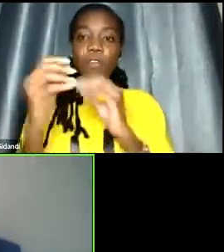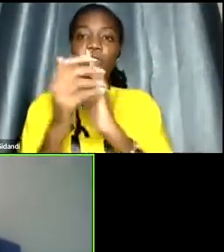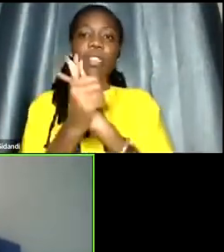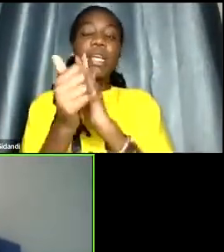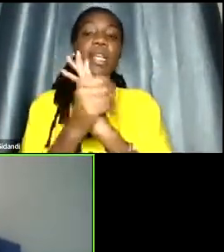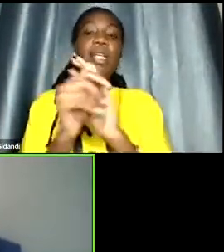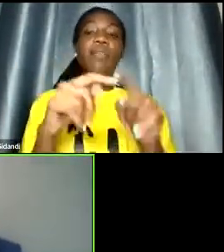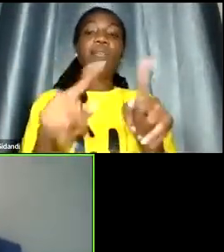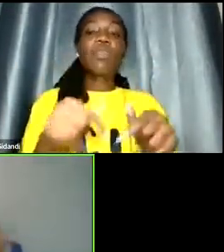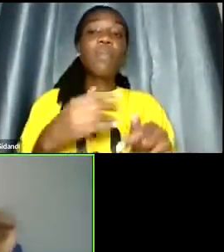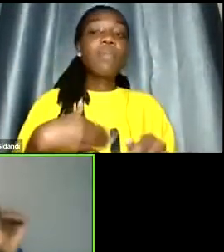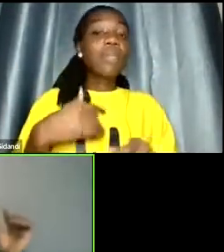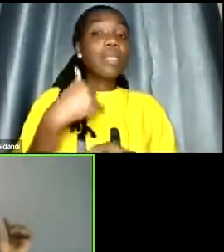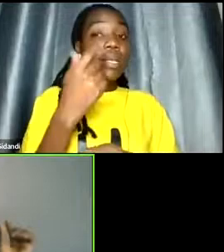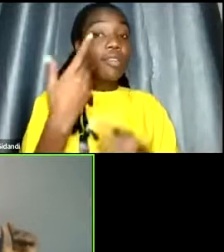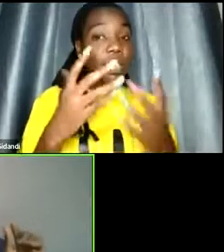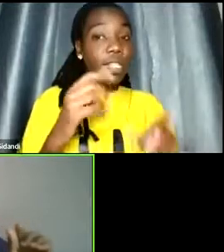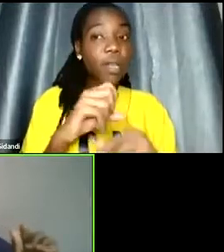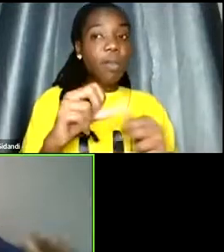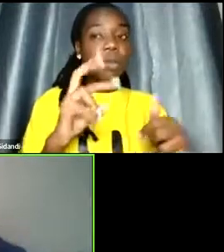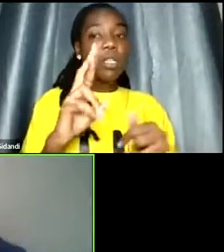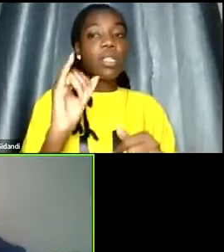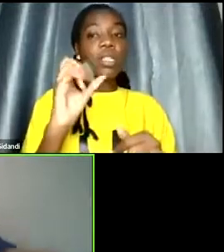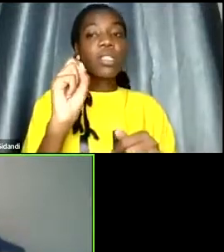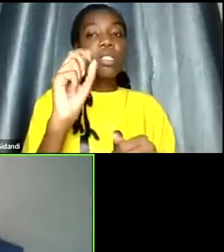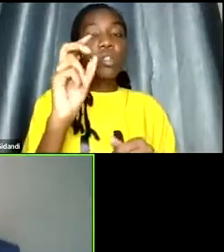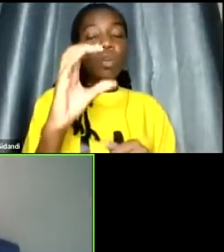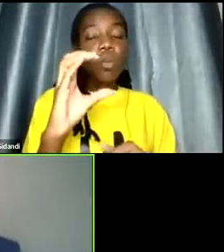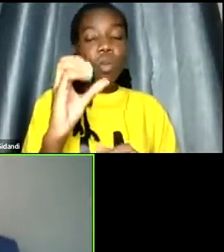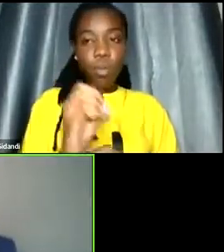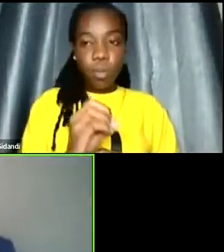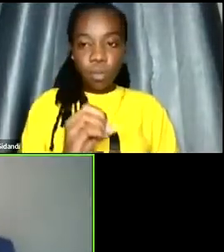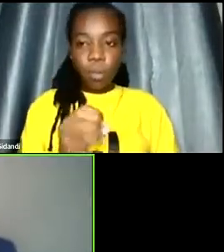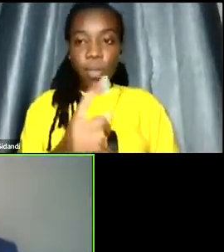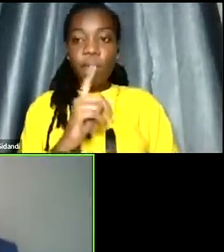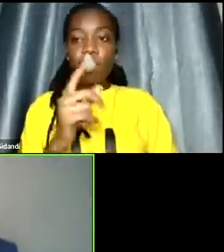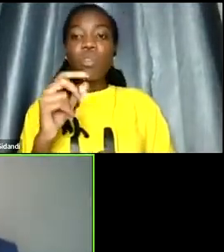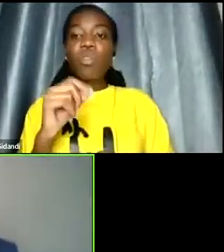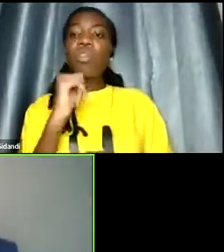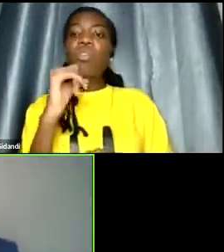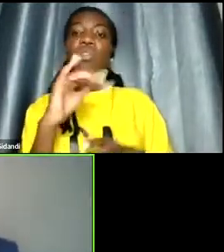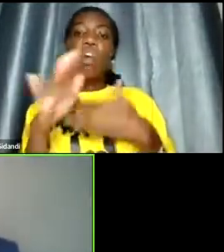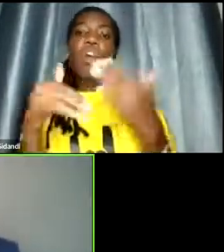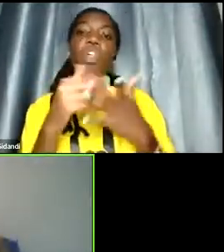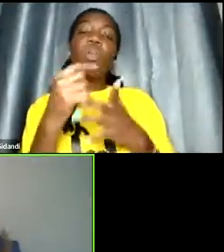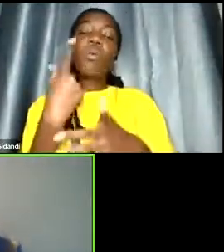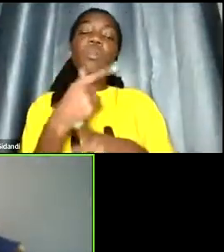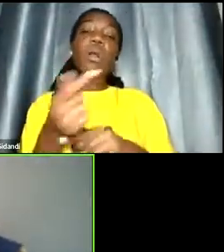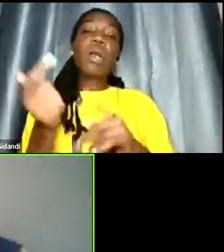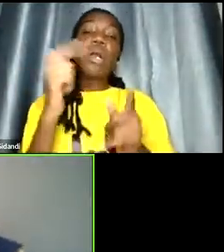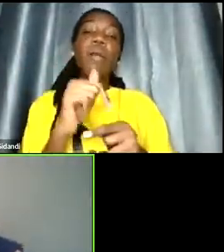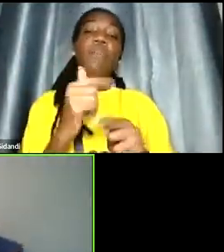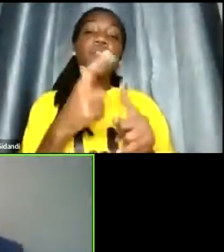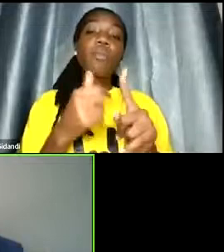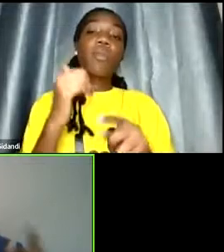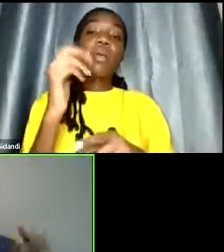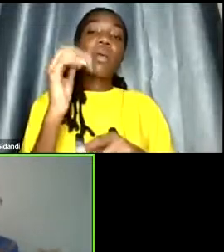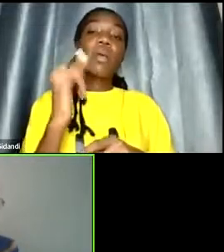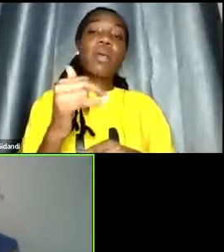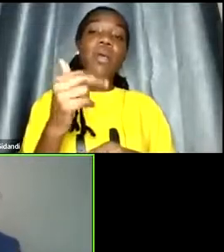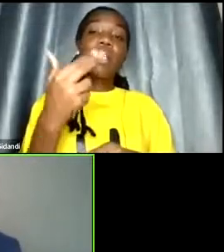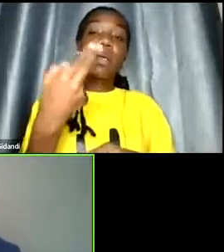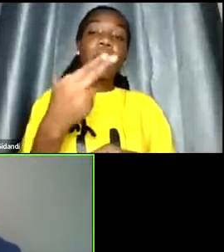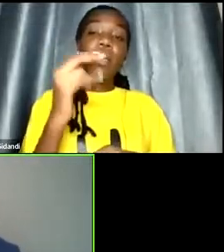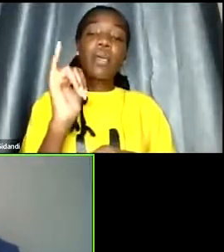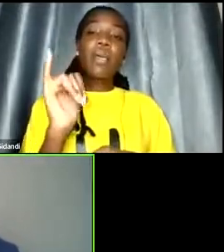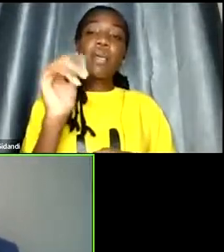of derailment. So not everybody in the hyper pool makes it to the talent pool. And not everybody who was not